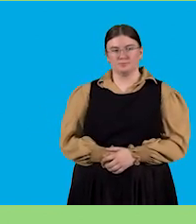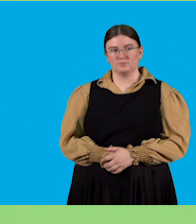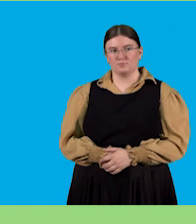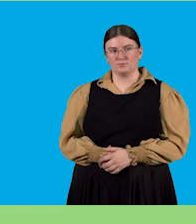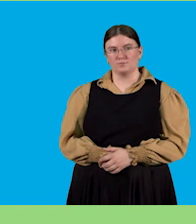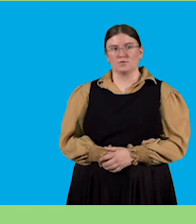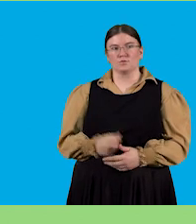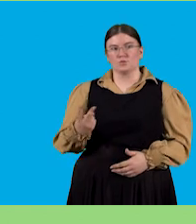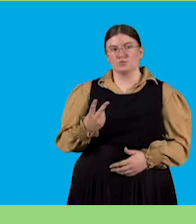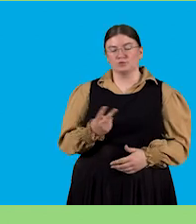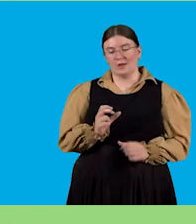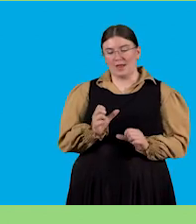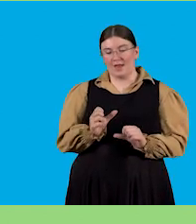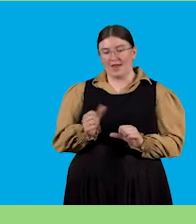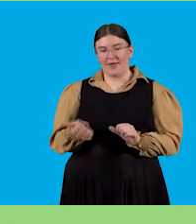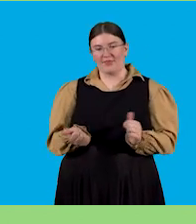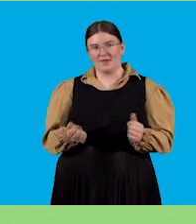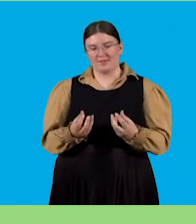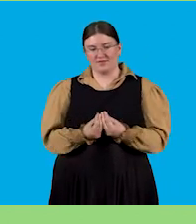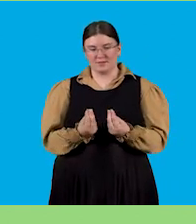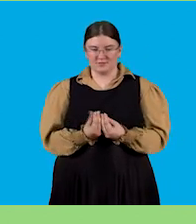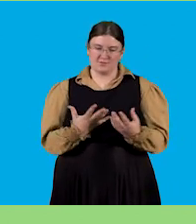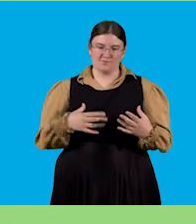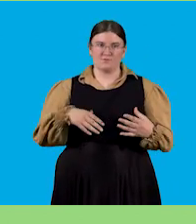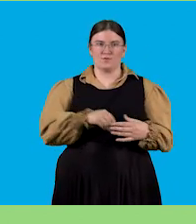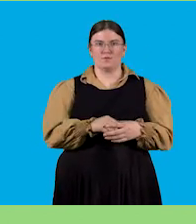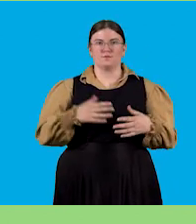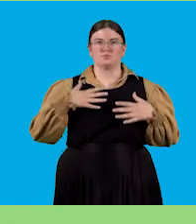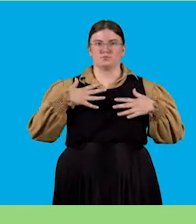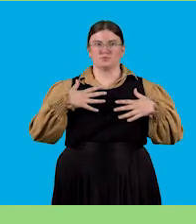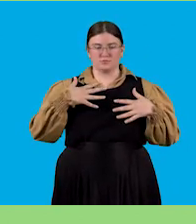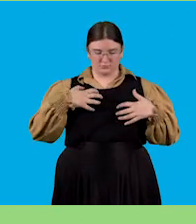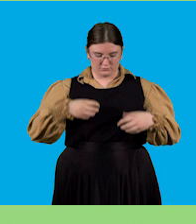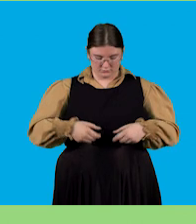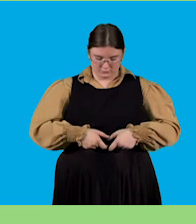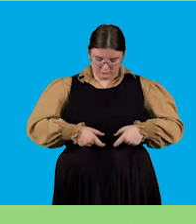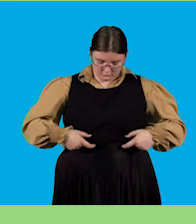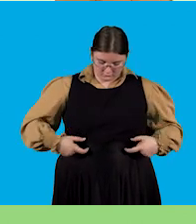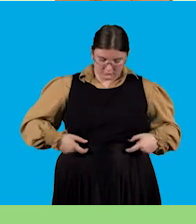and other organs that are related to the respiratory system.